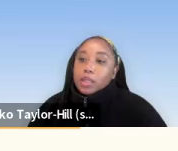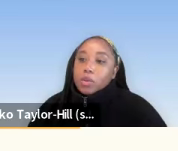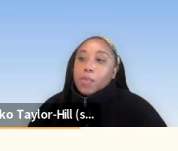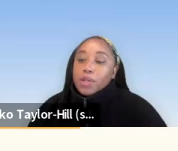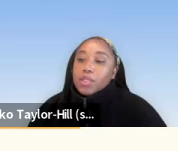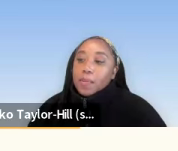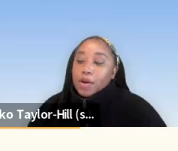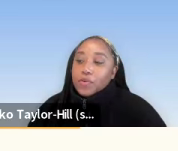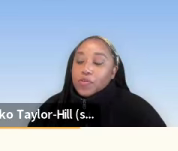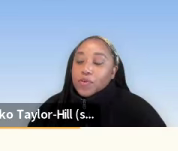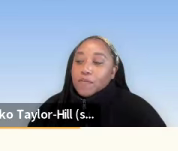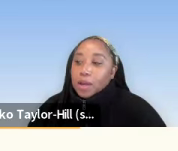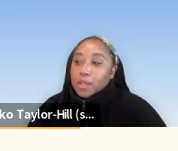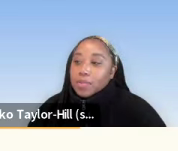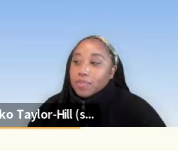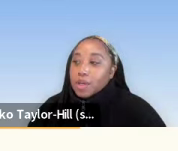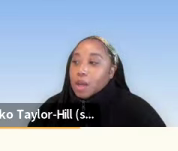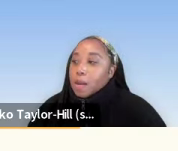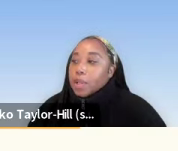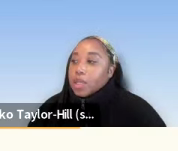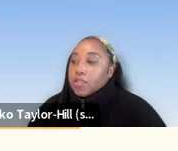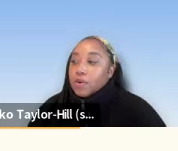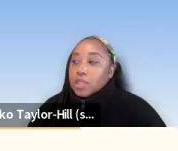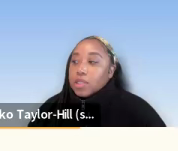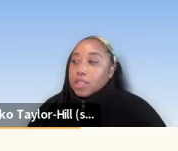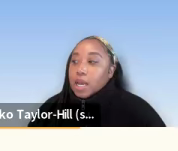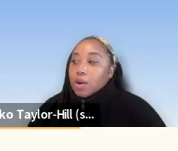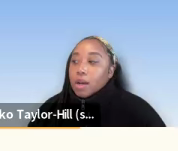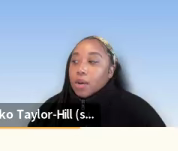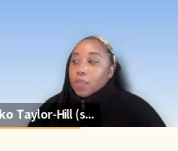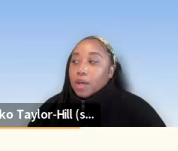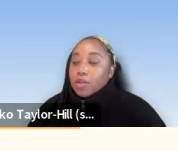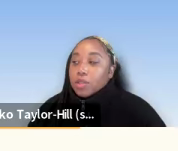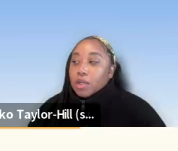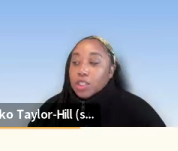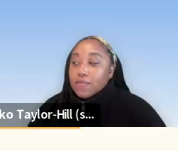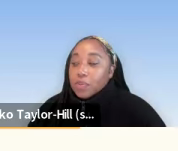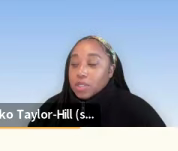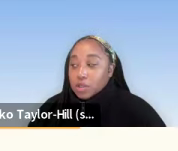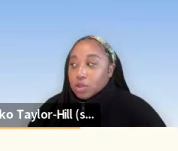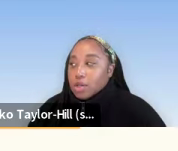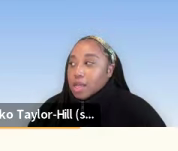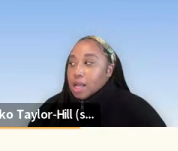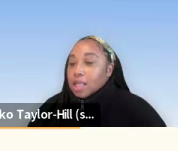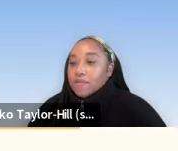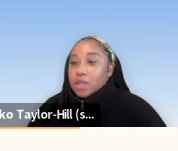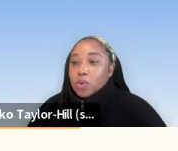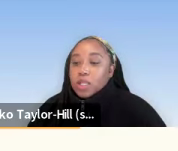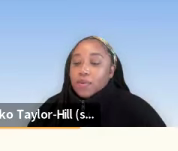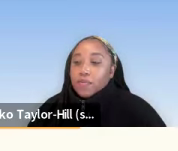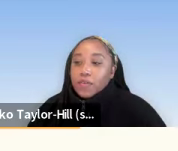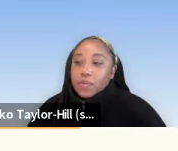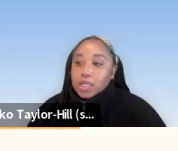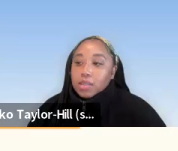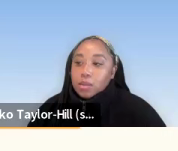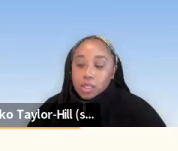while building a better future for her family. Melinda's focus is now on helping others achieve their potential, a life that's